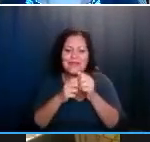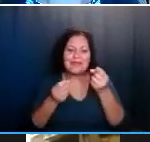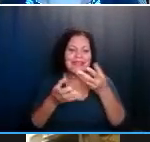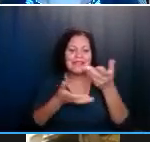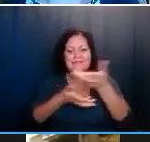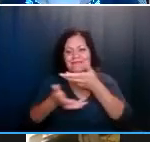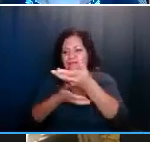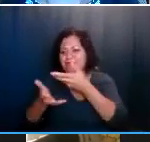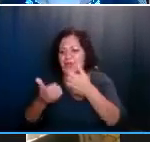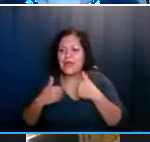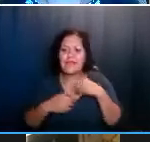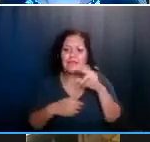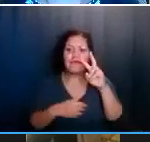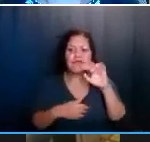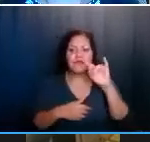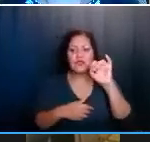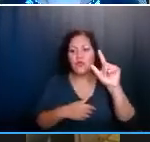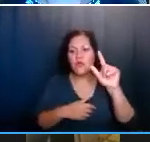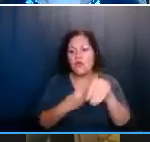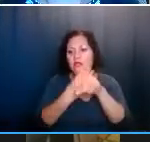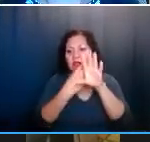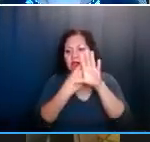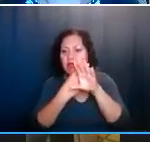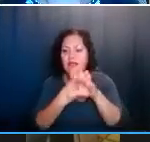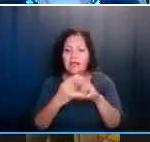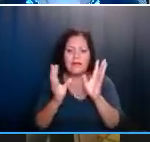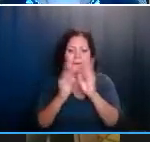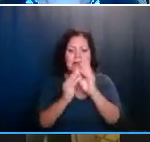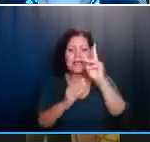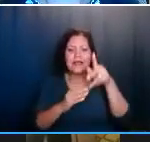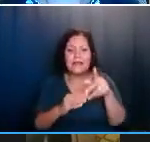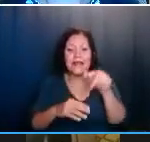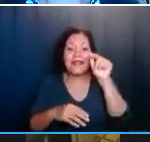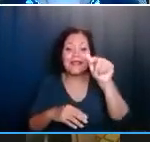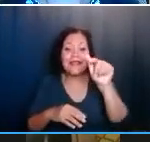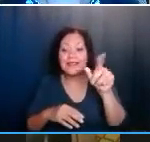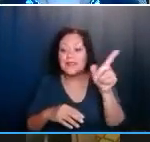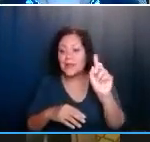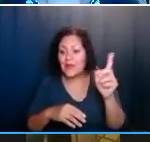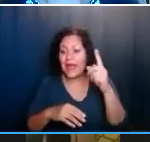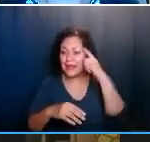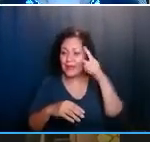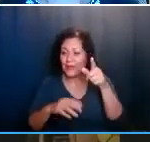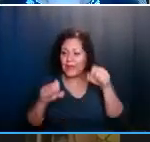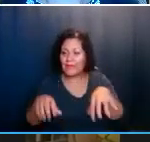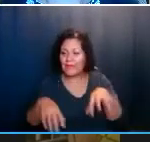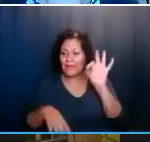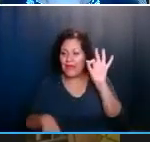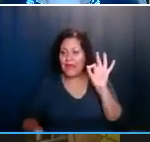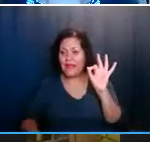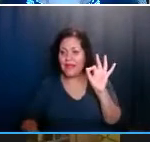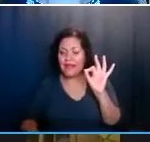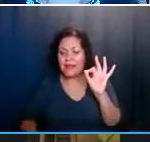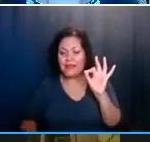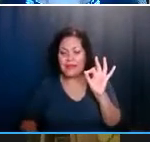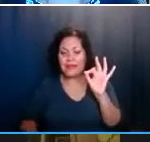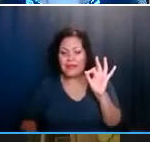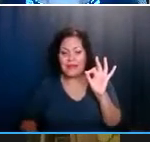meetups. And with the meetups, this is where I think you can find like that fall